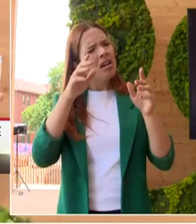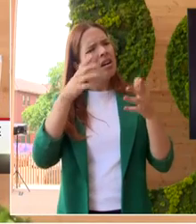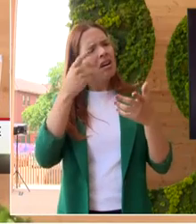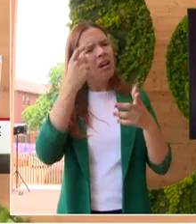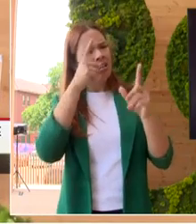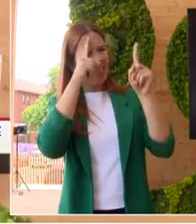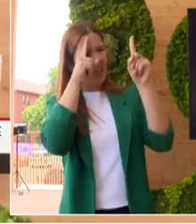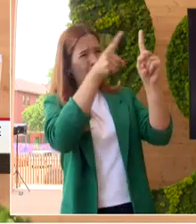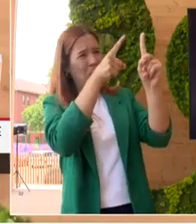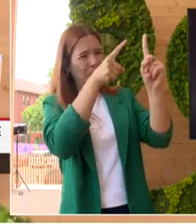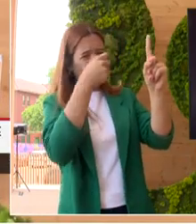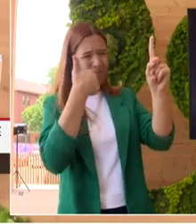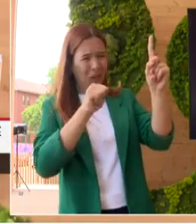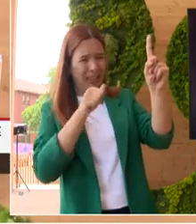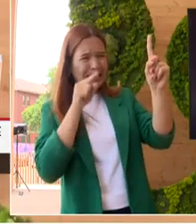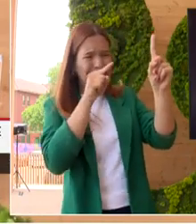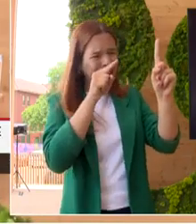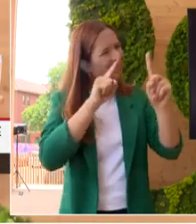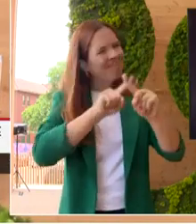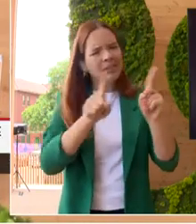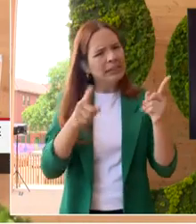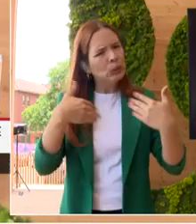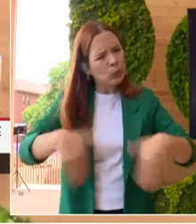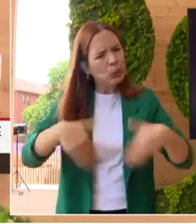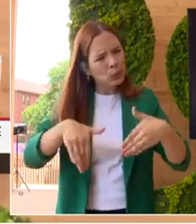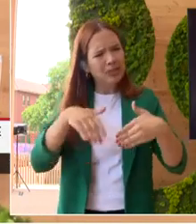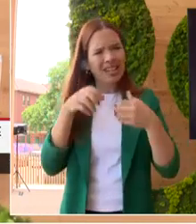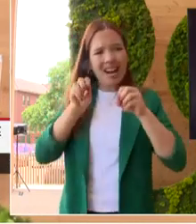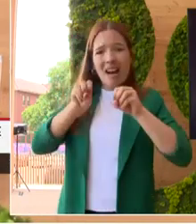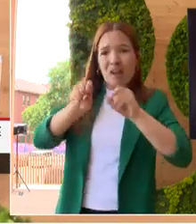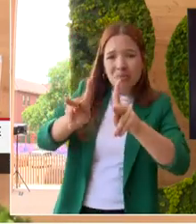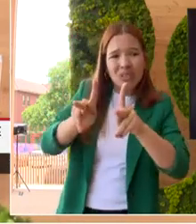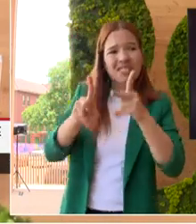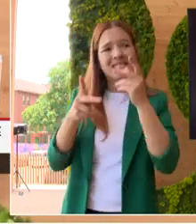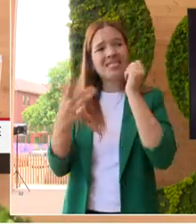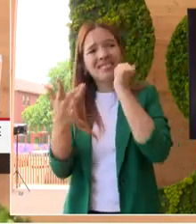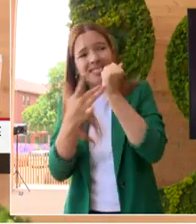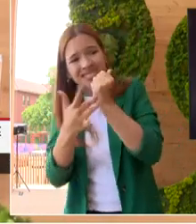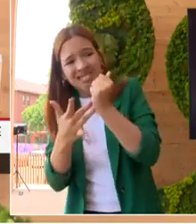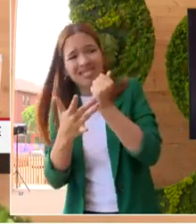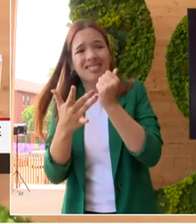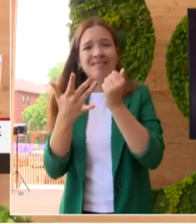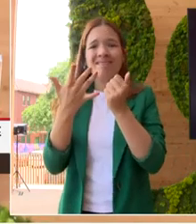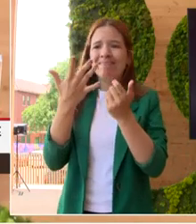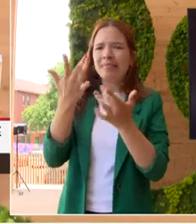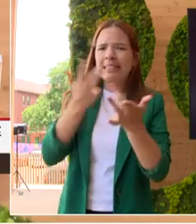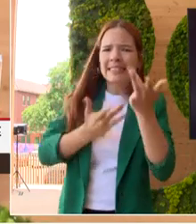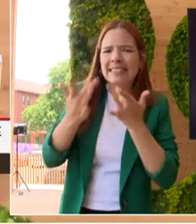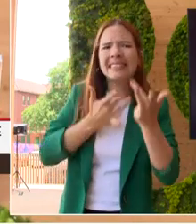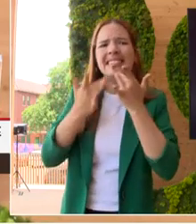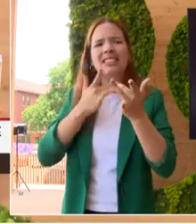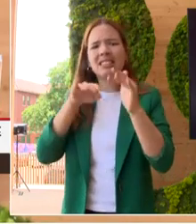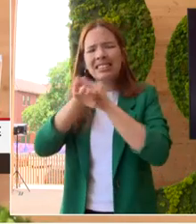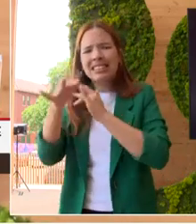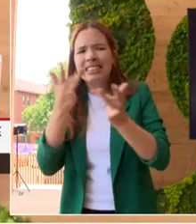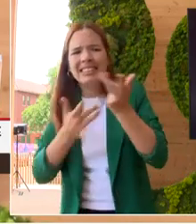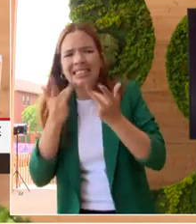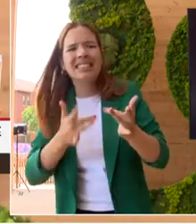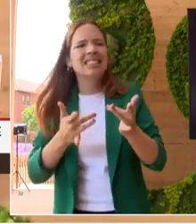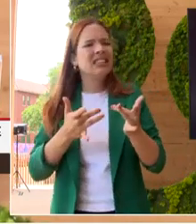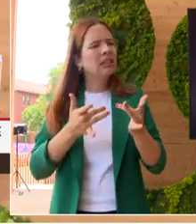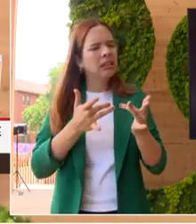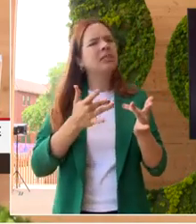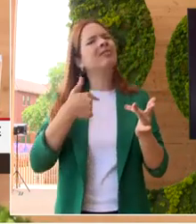of opportunity, lack of technical support, and lack of access to capital. Today, we change that